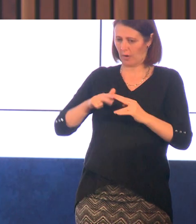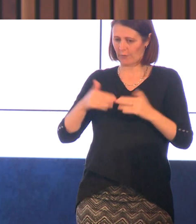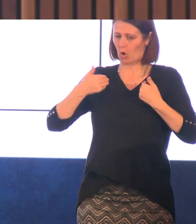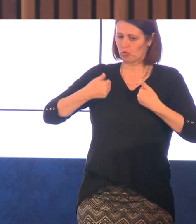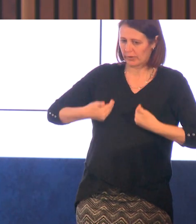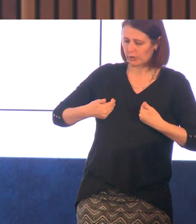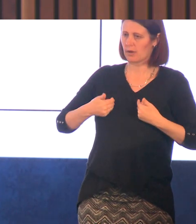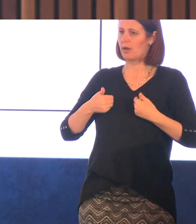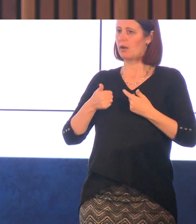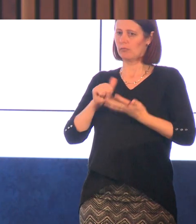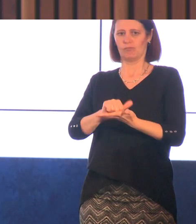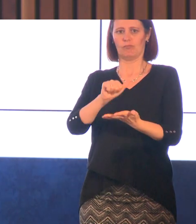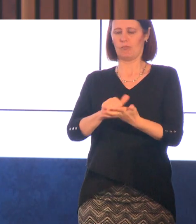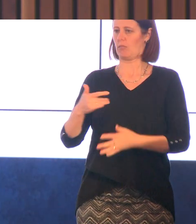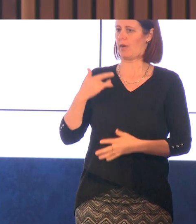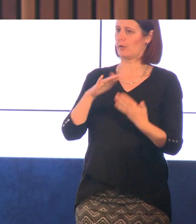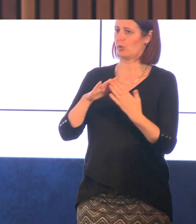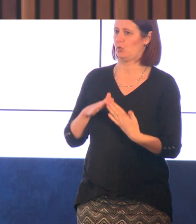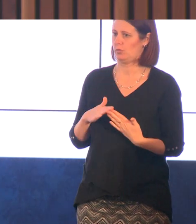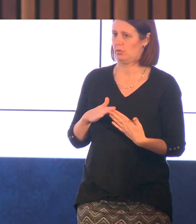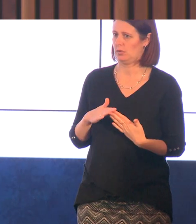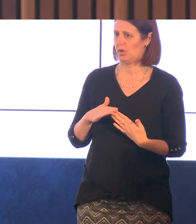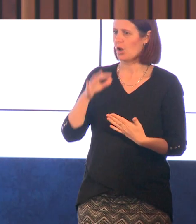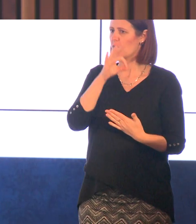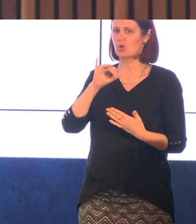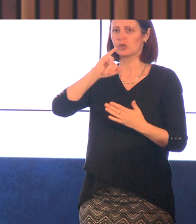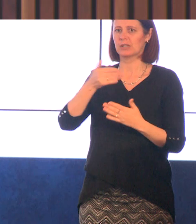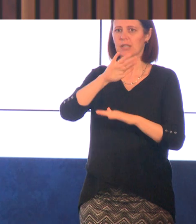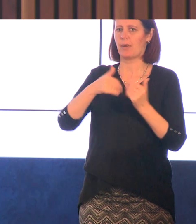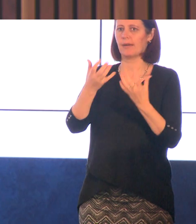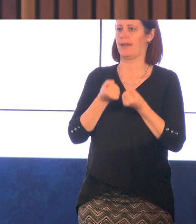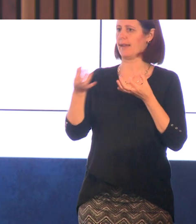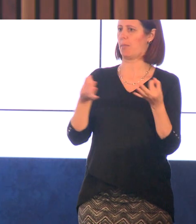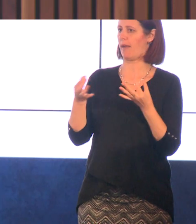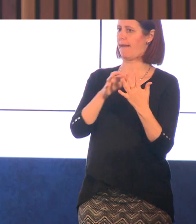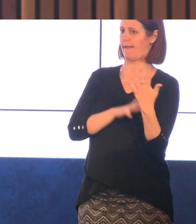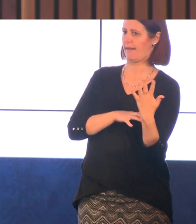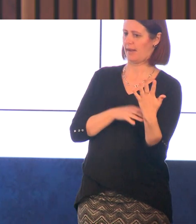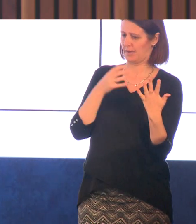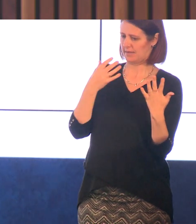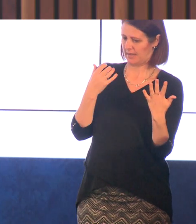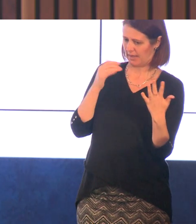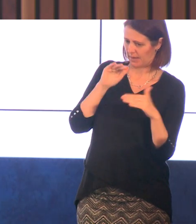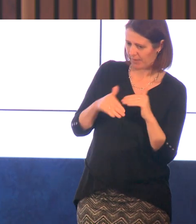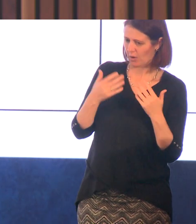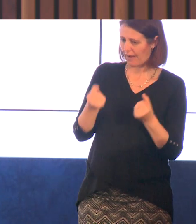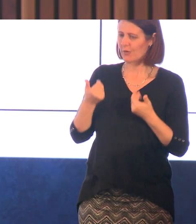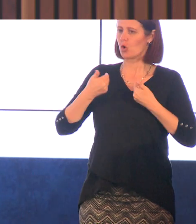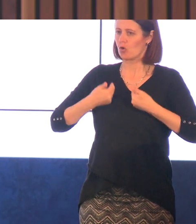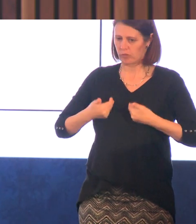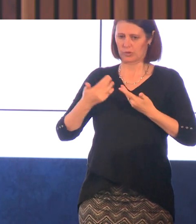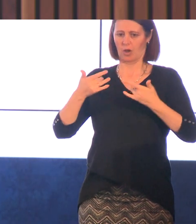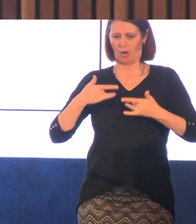life in the community. It's not just about getting a plan, it's actually about having a rich life